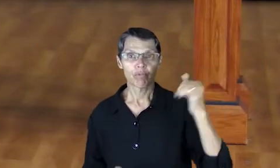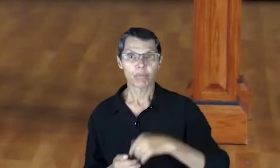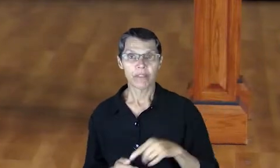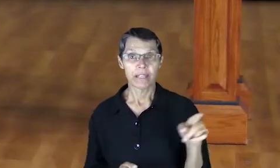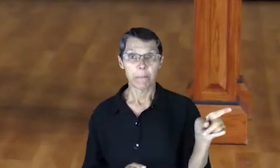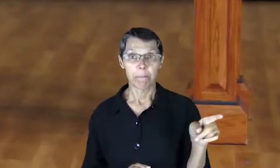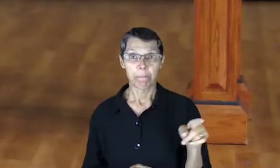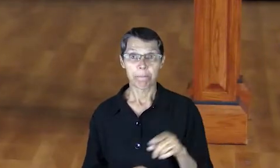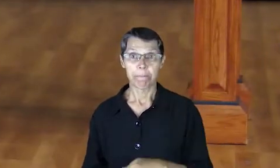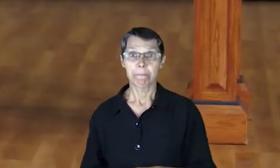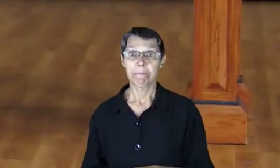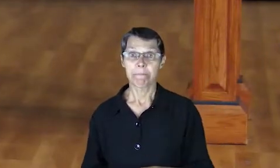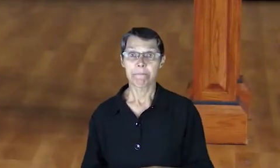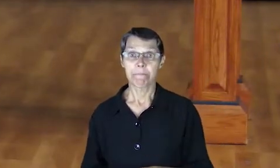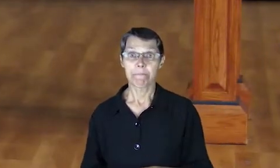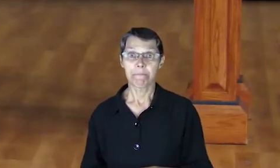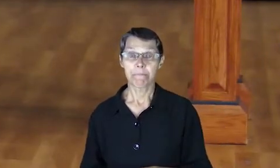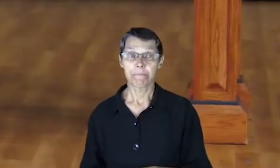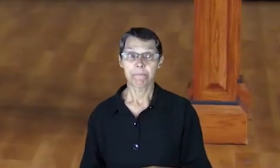him.